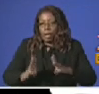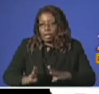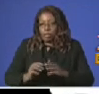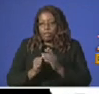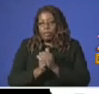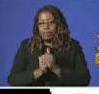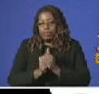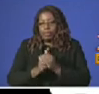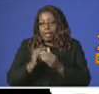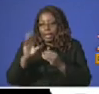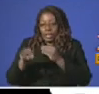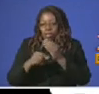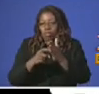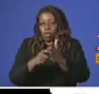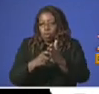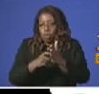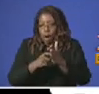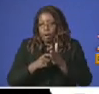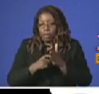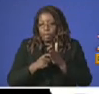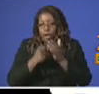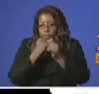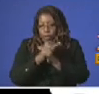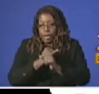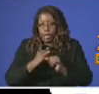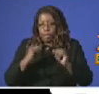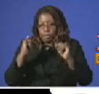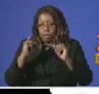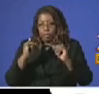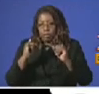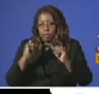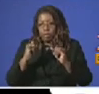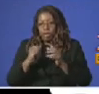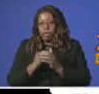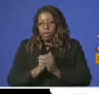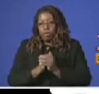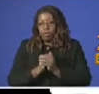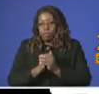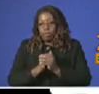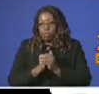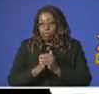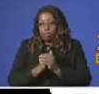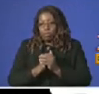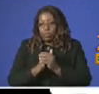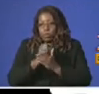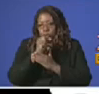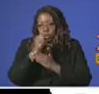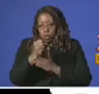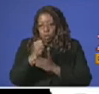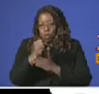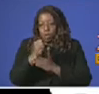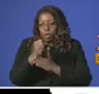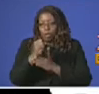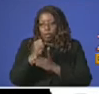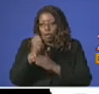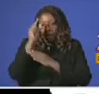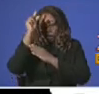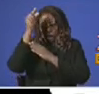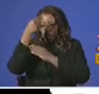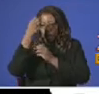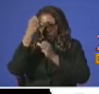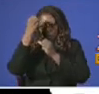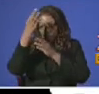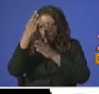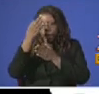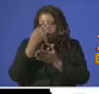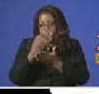Additionally, the requirement for the engagement of independent auditors to provide assurance on the government's compliance with international financial agreements continues to